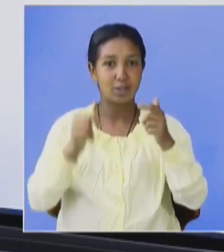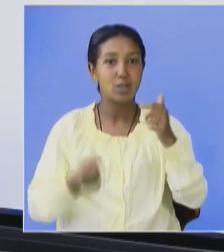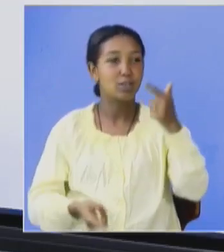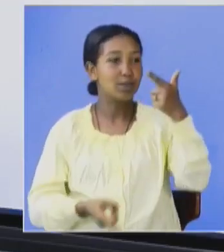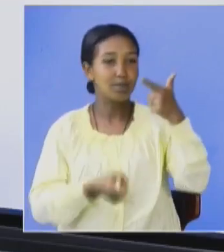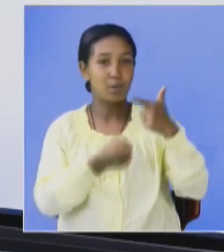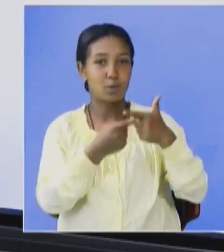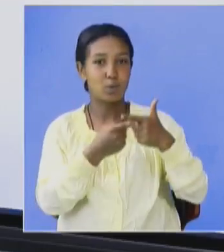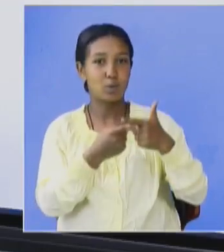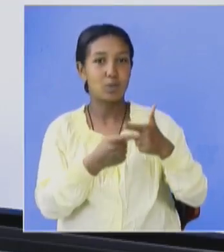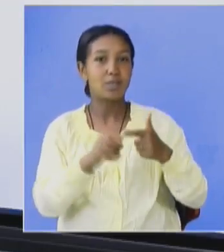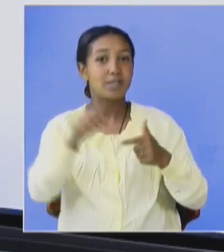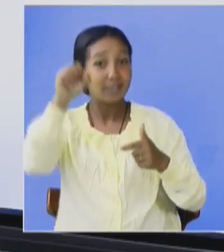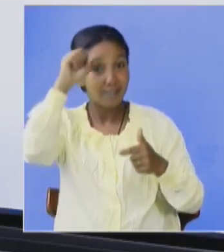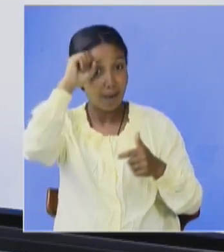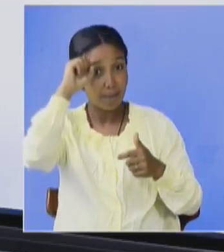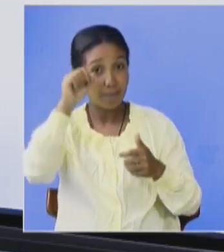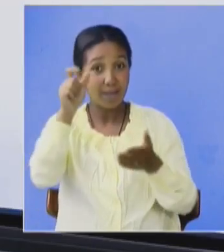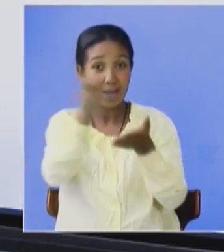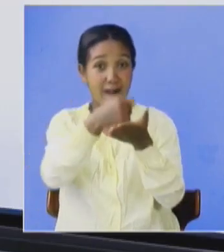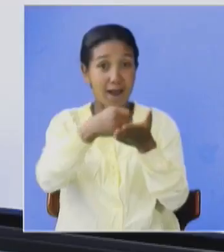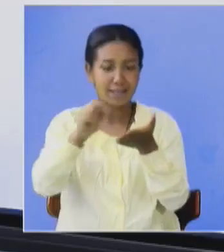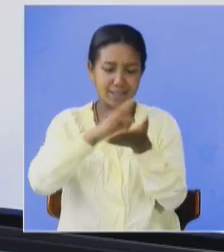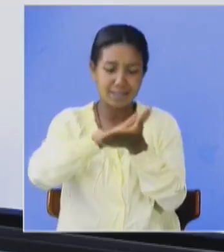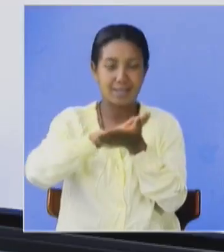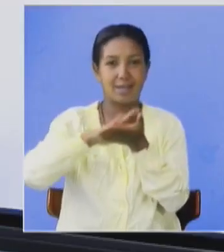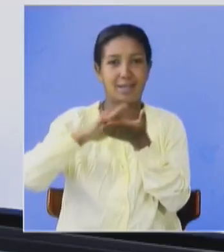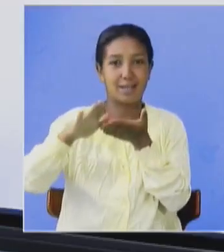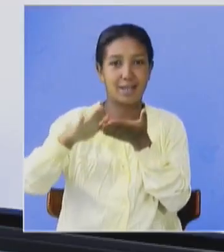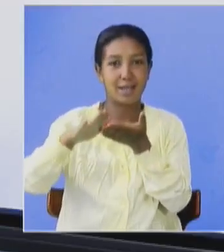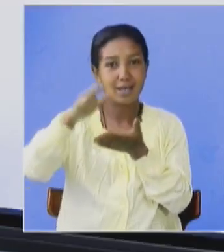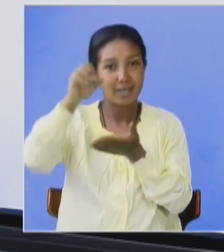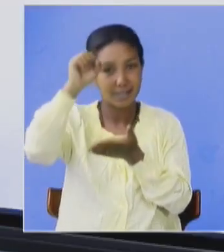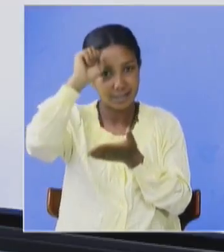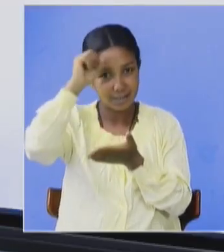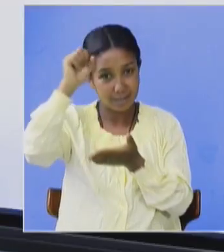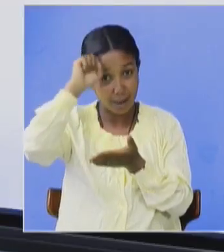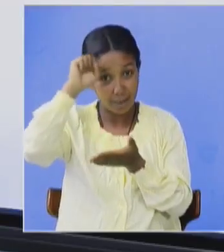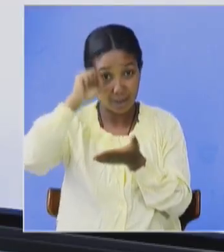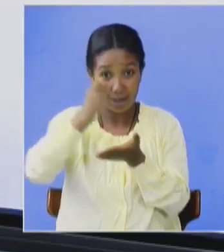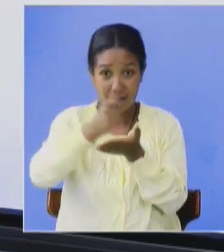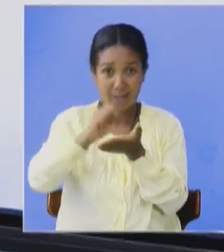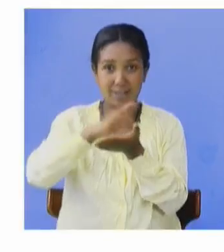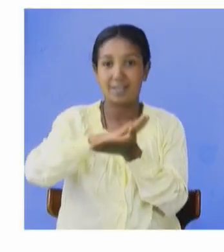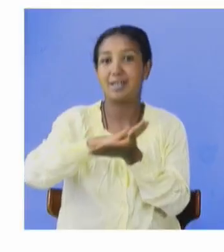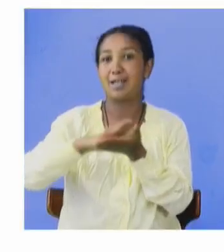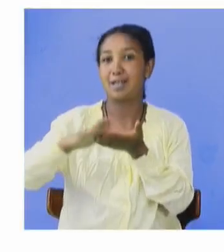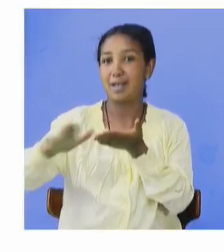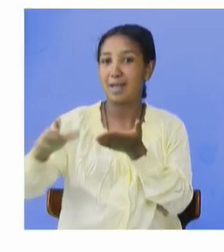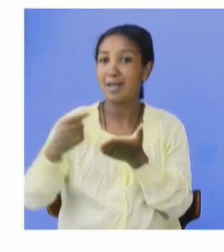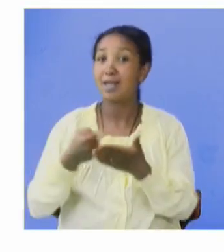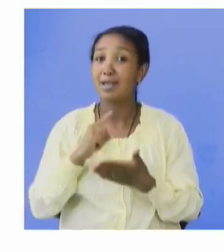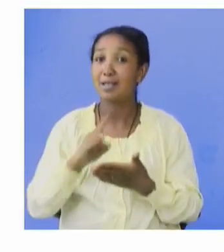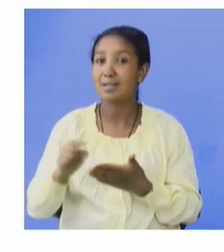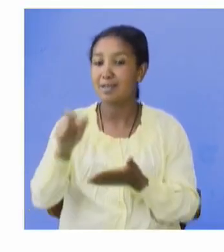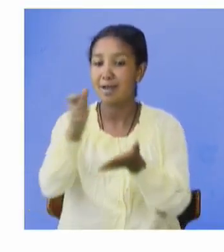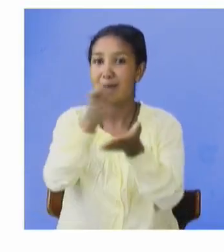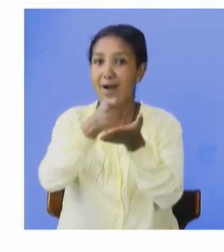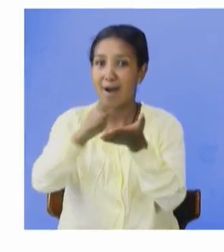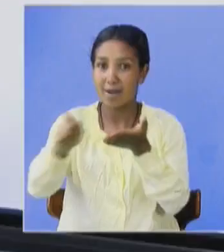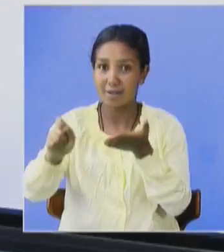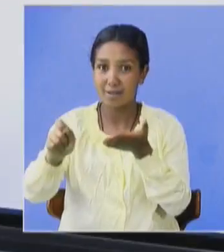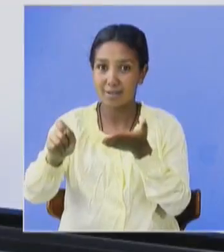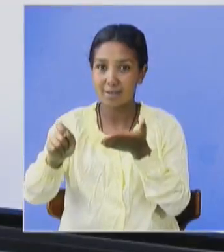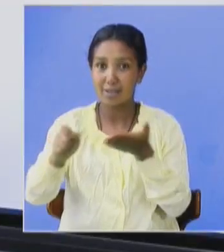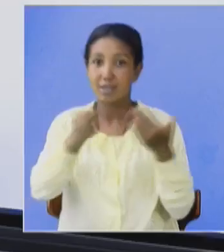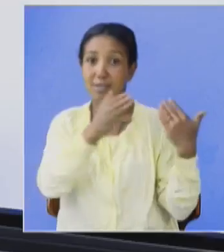2. Sammy writes neatly. Sammy writes neatly. Here is write. Sammy is